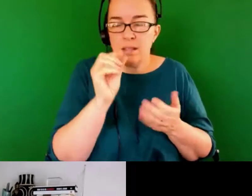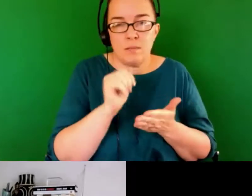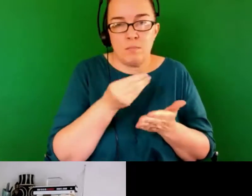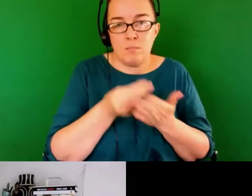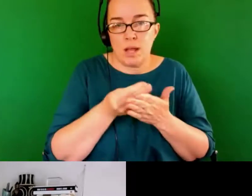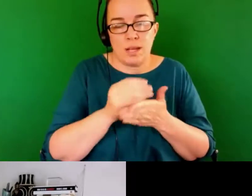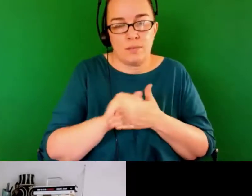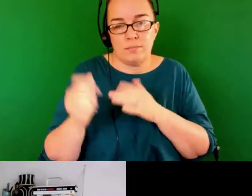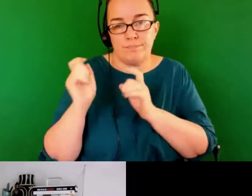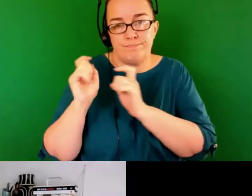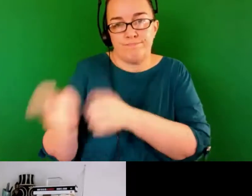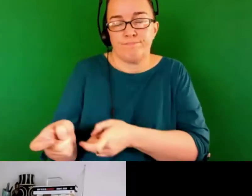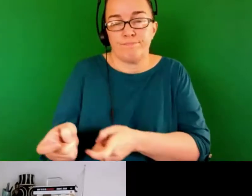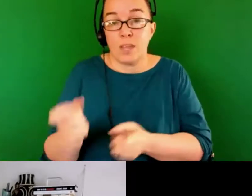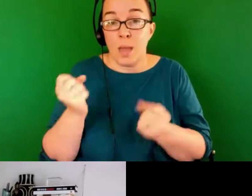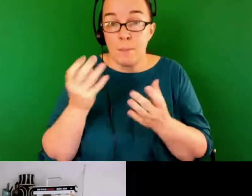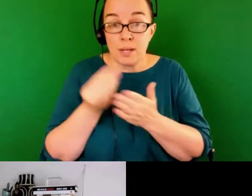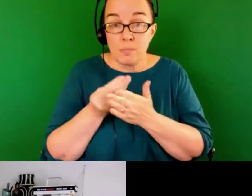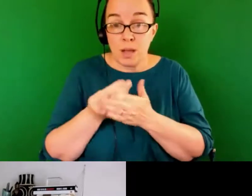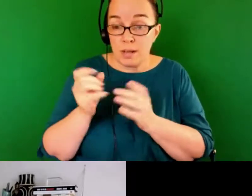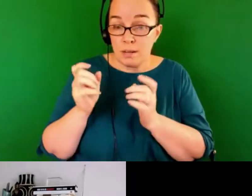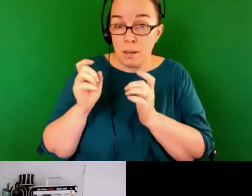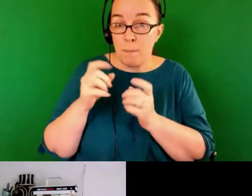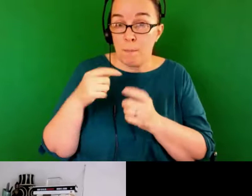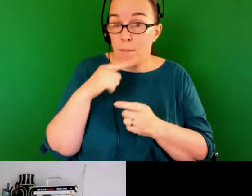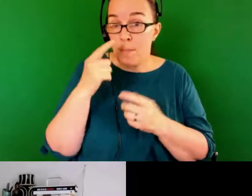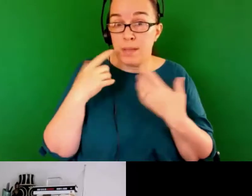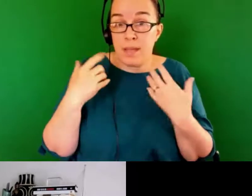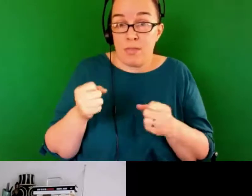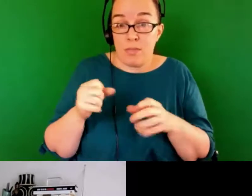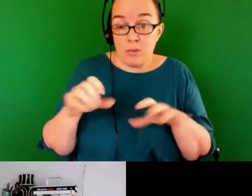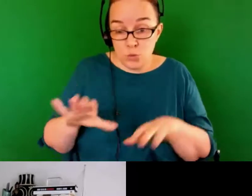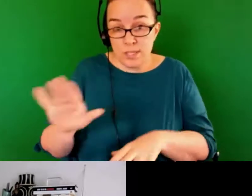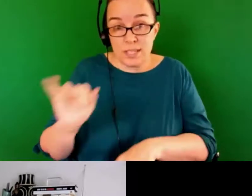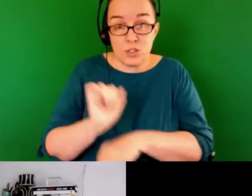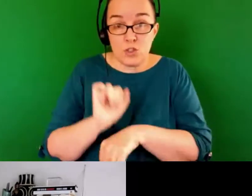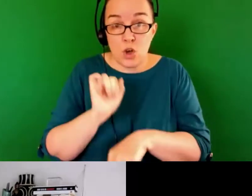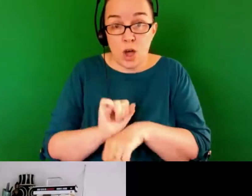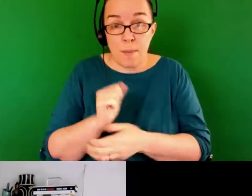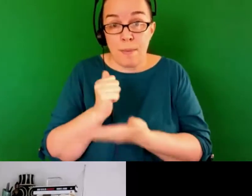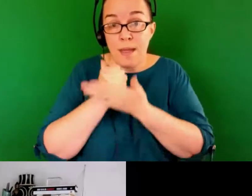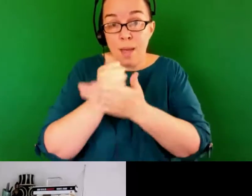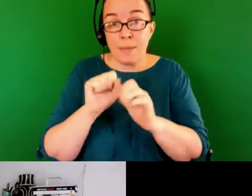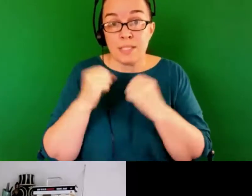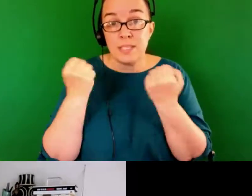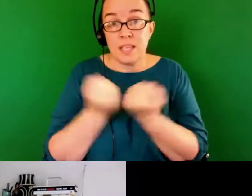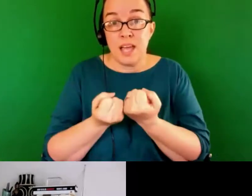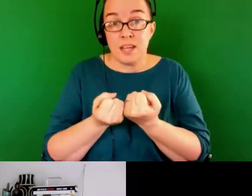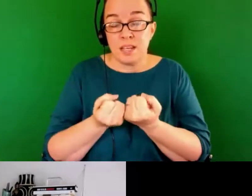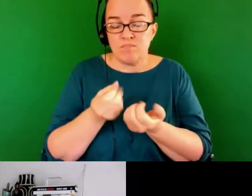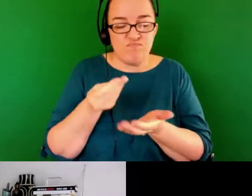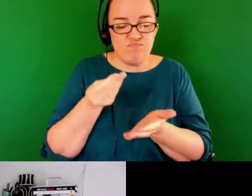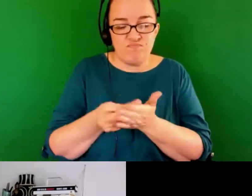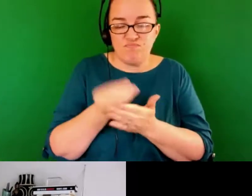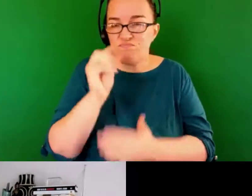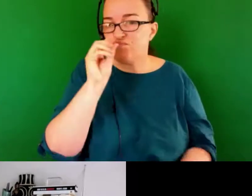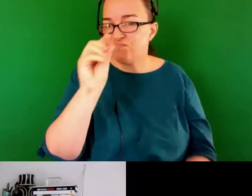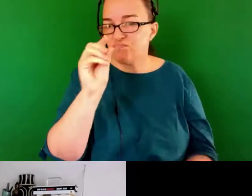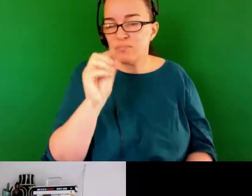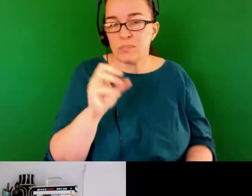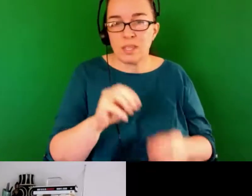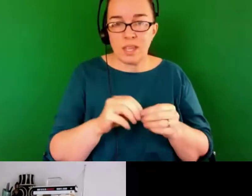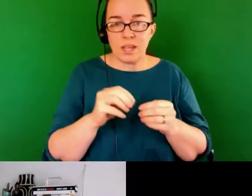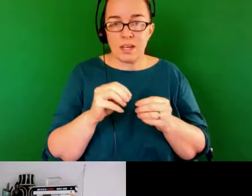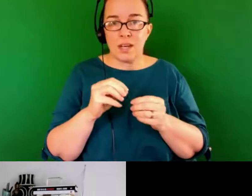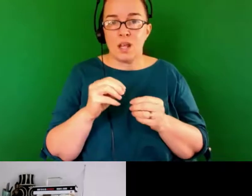that public health gets to do its job of helping societies is very little in a consumeristic,